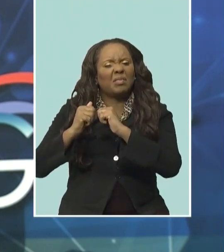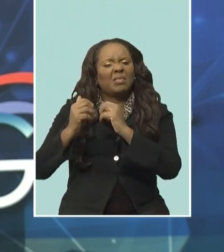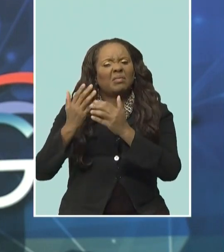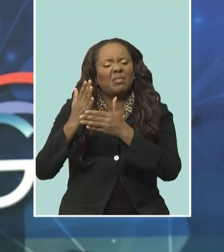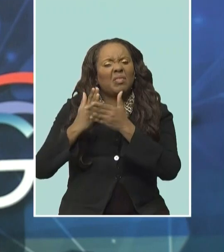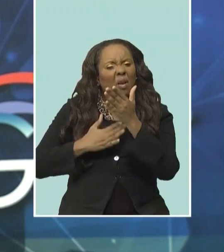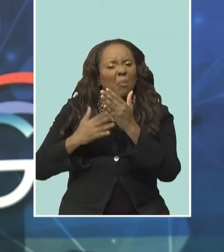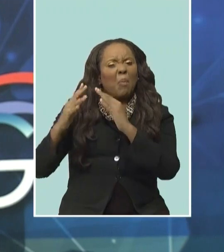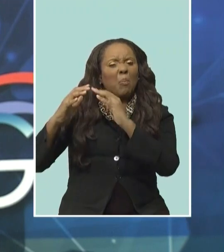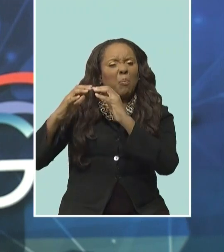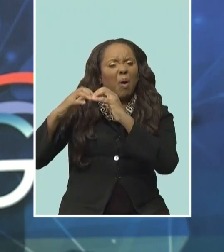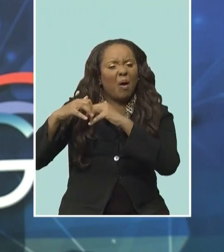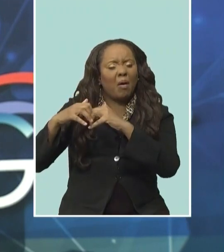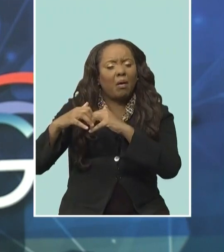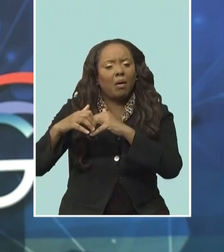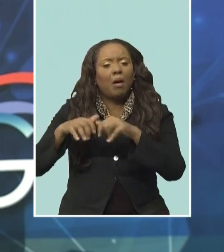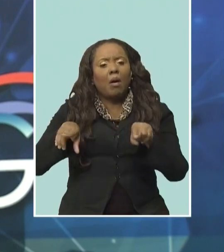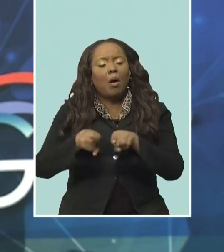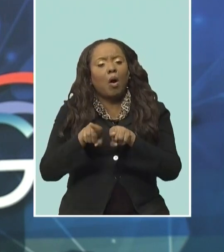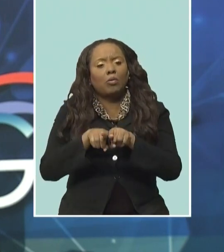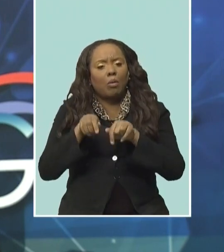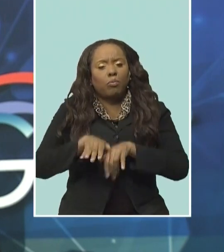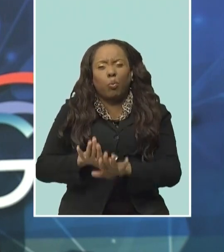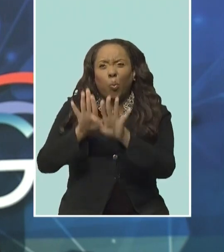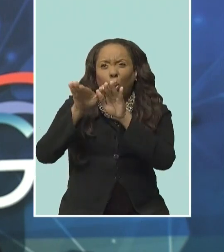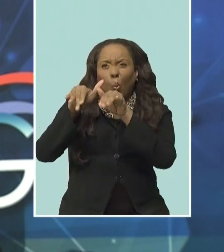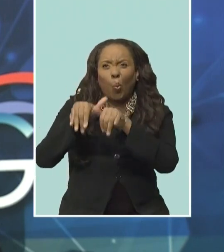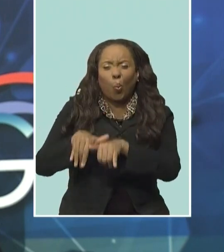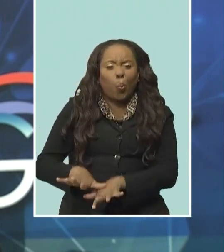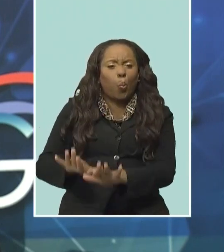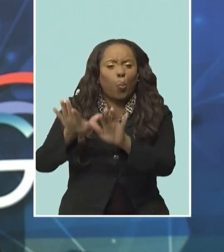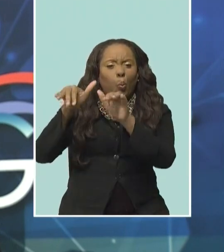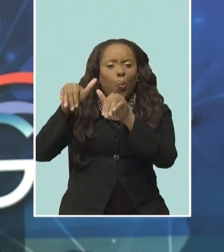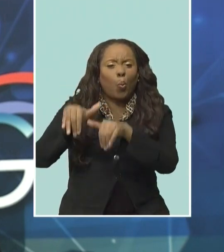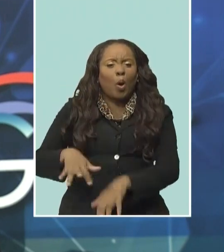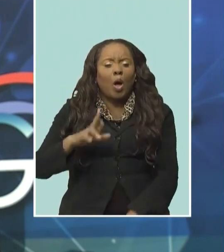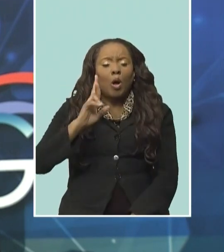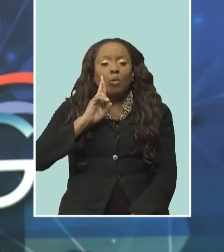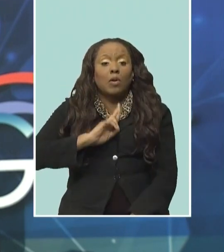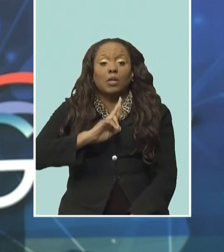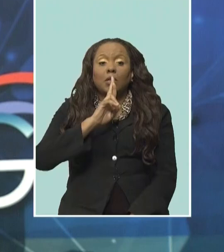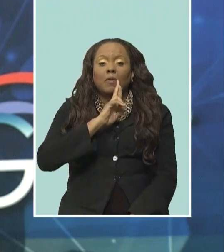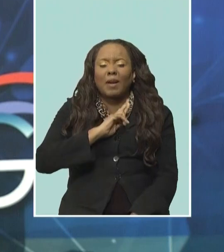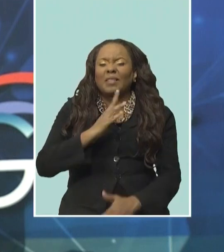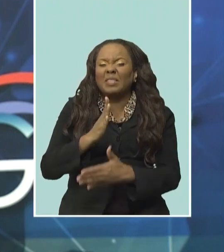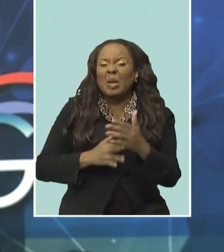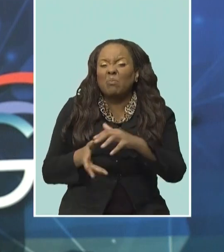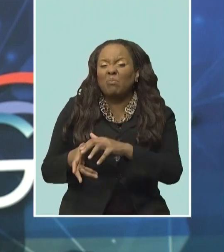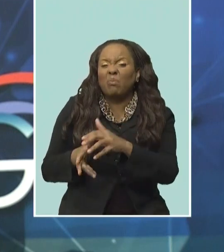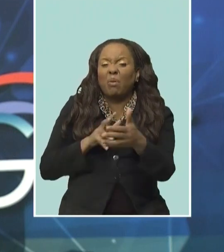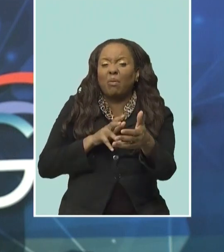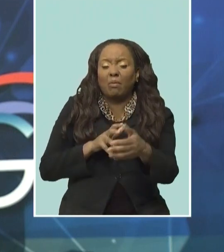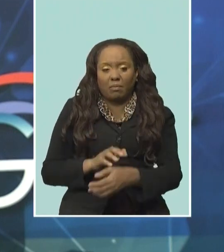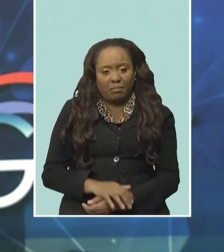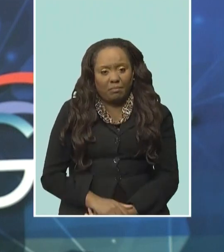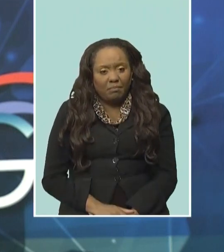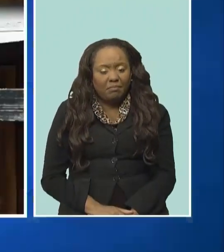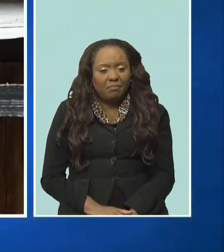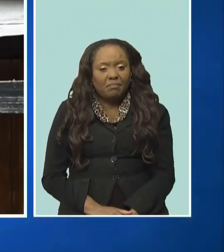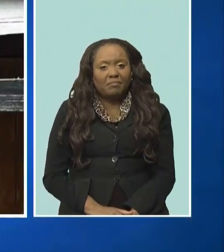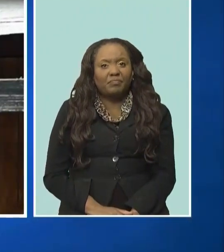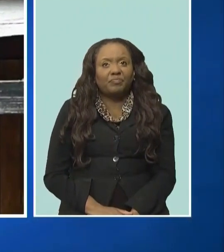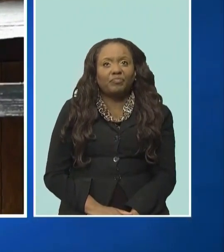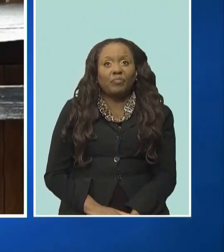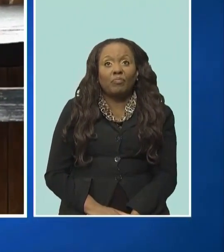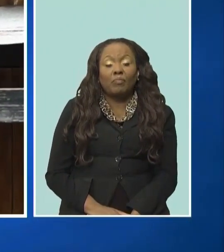that slammed the coastline, causing considerable damage to a cliffside restaurant. Crystal Hoyt has the details.